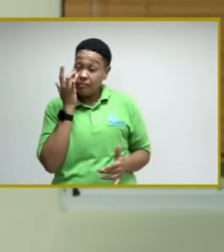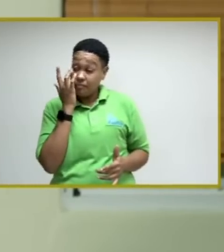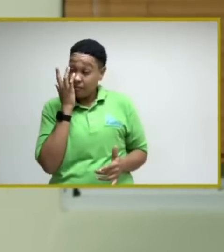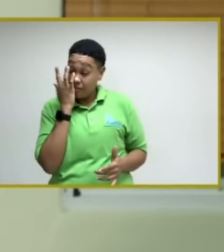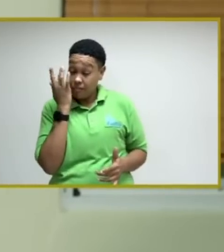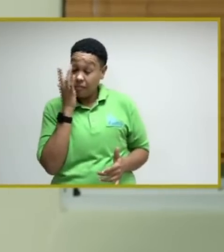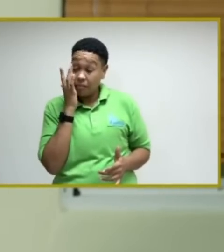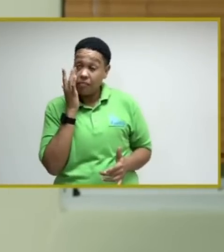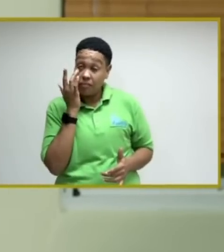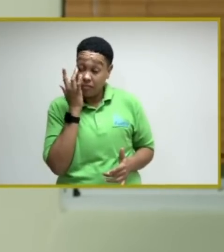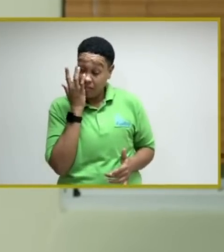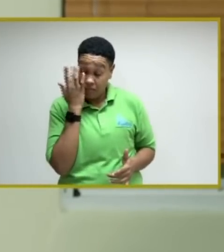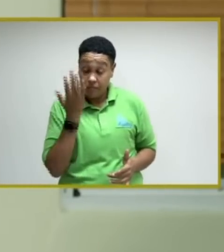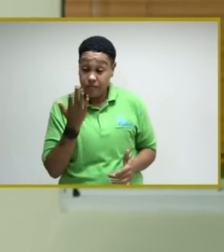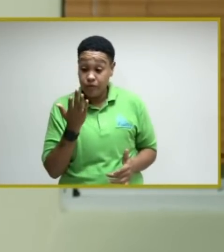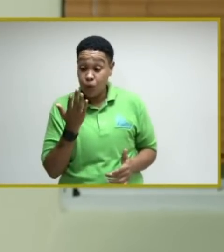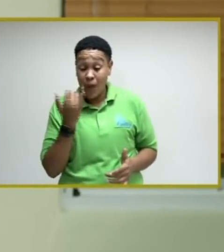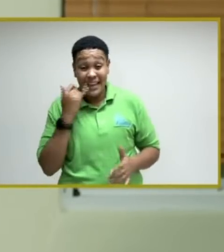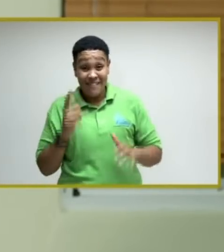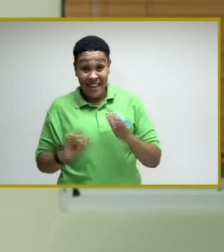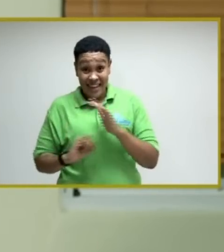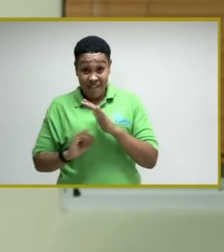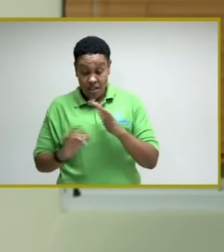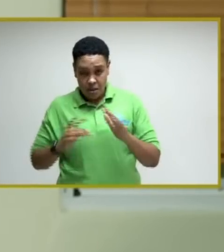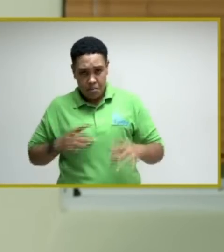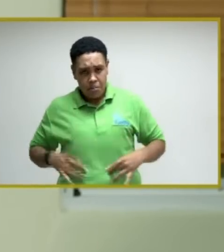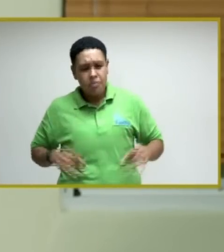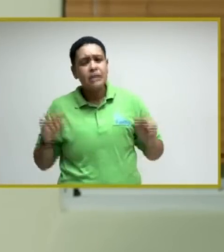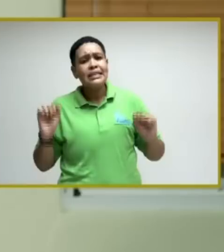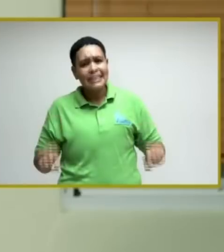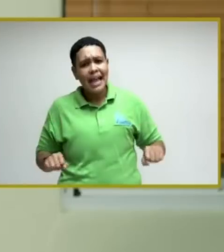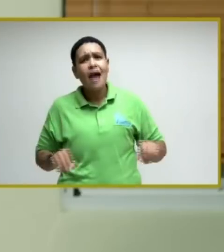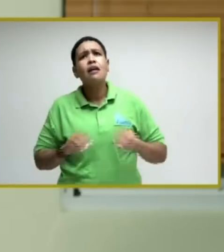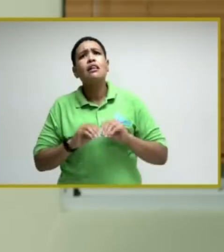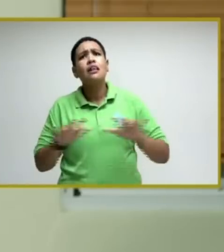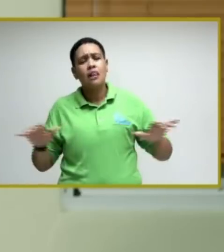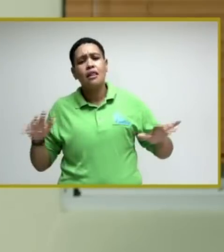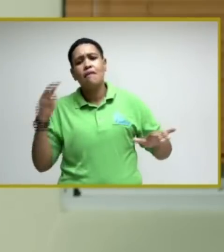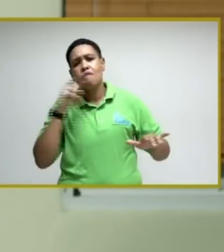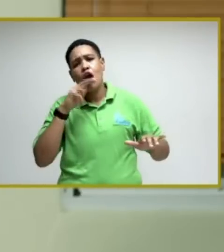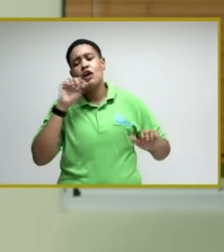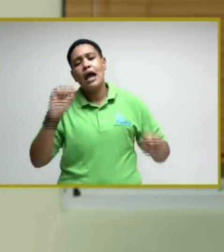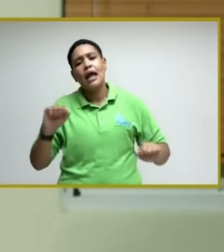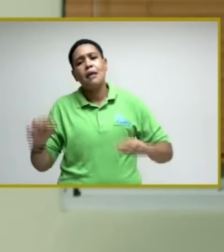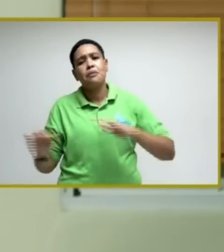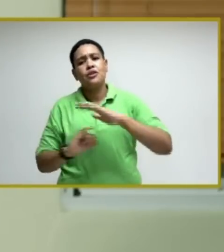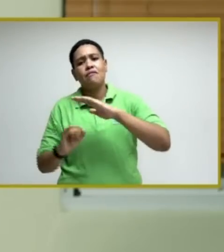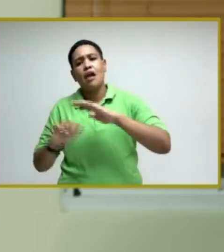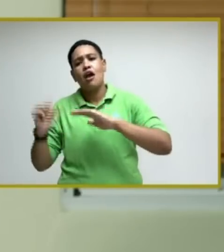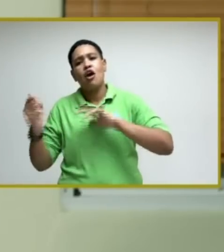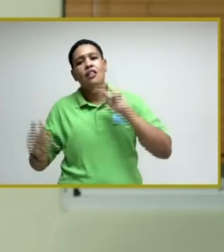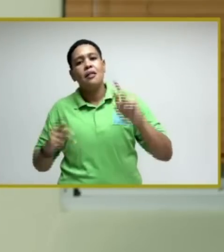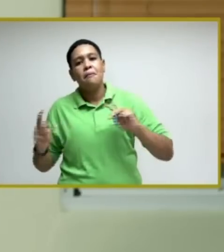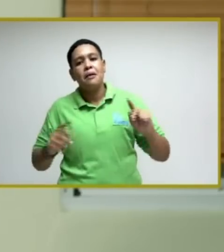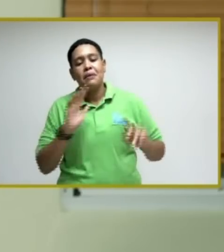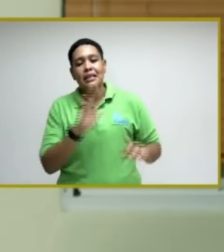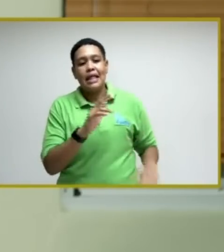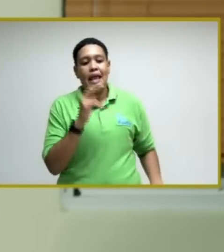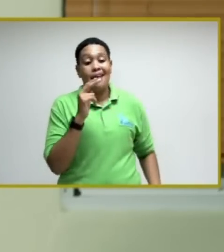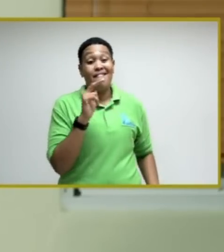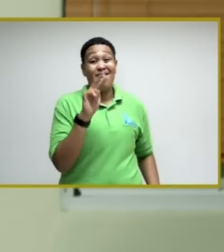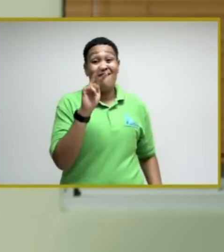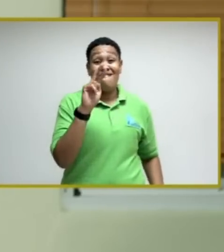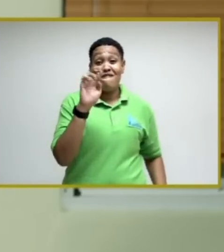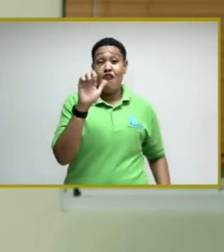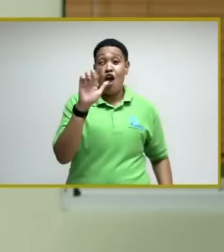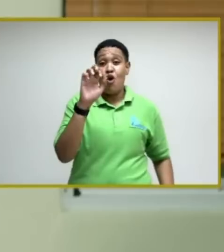shed some virus and therefore are able to infect others, even though their viral load may be